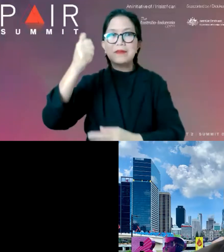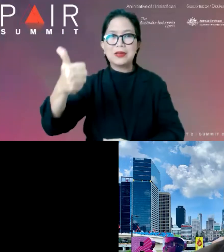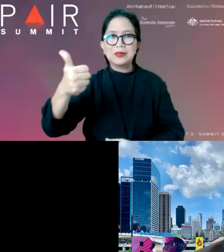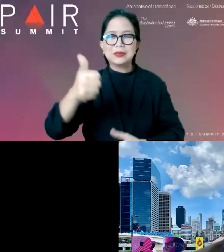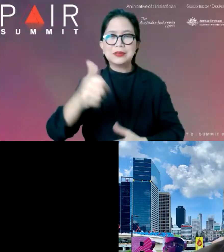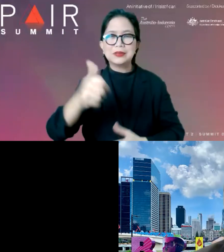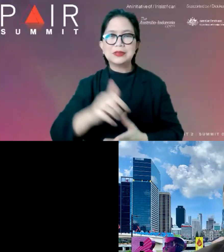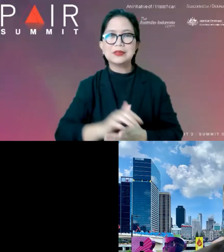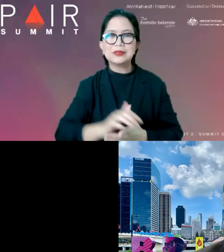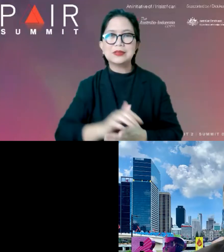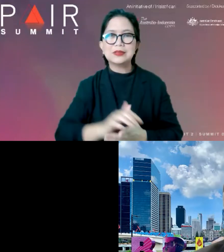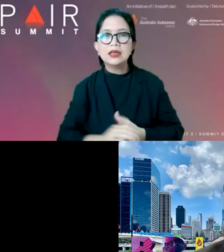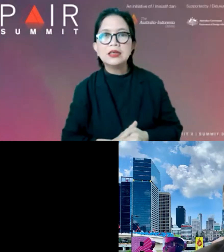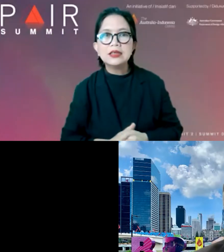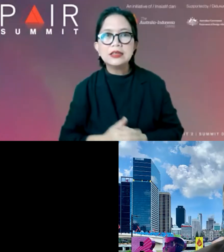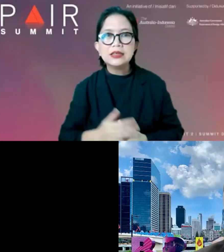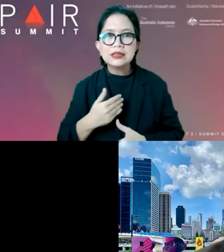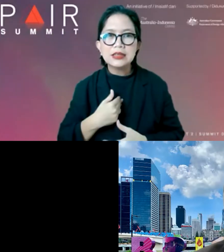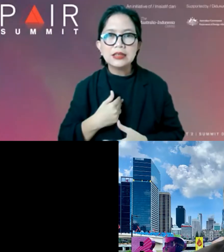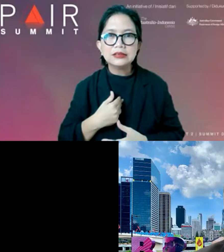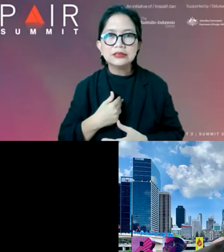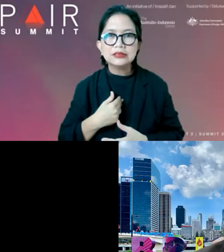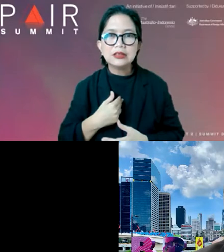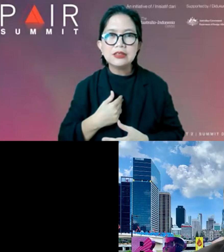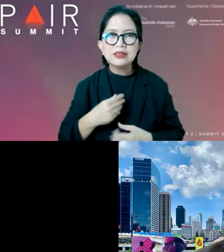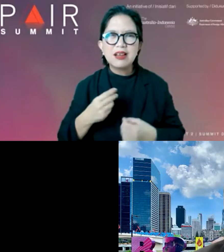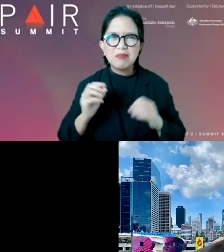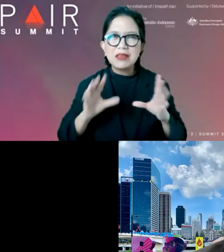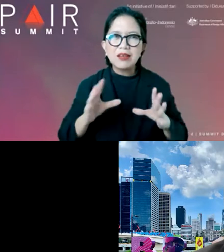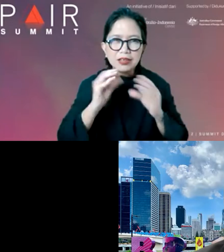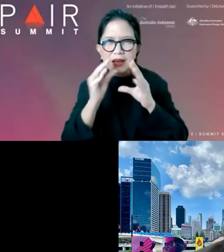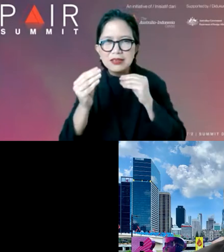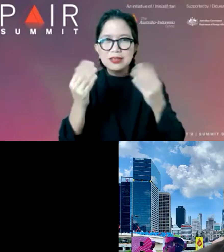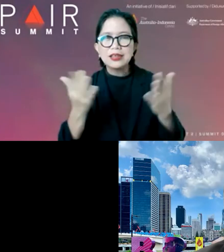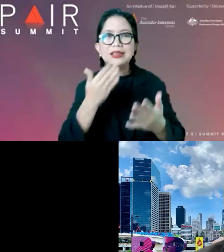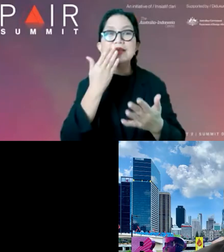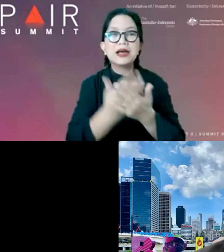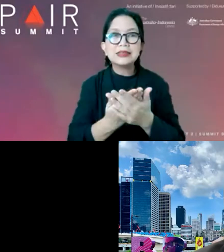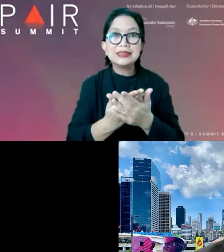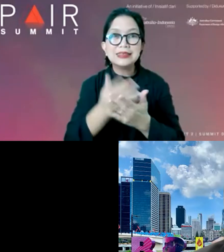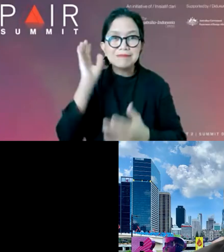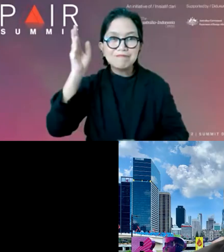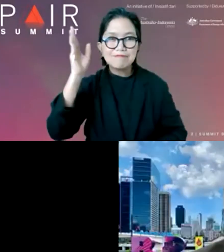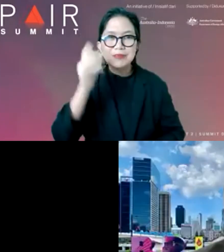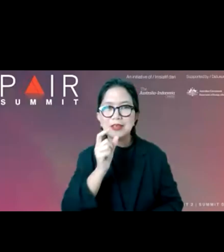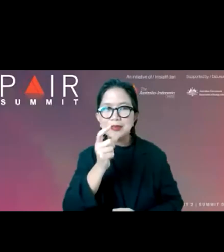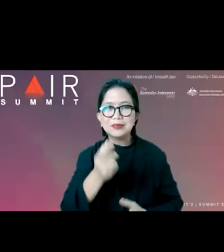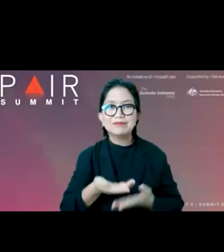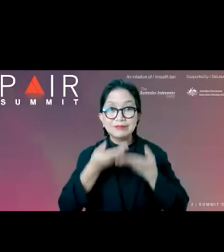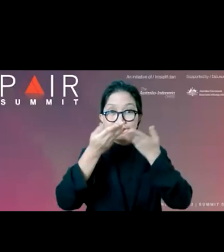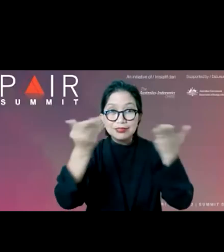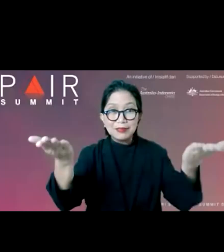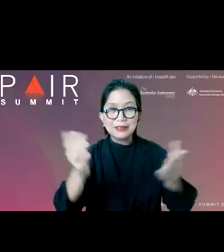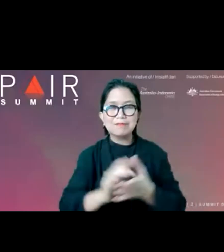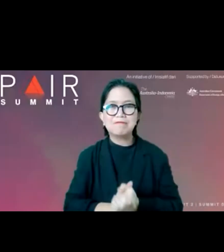could discuss. But thank you very much to the panelists for their time and their thoughts on the issue